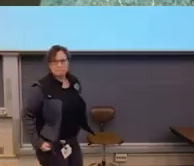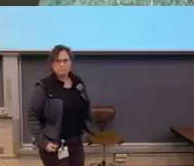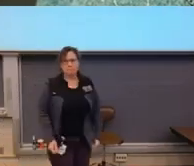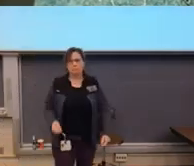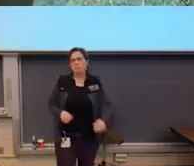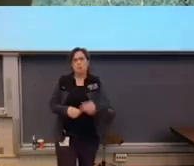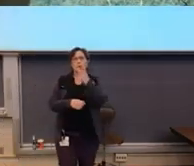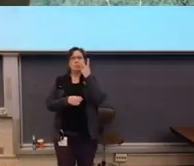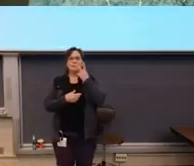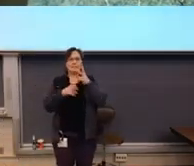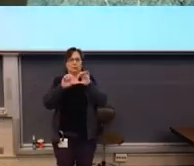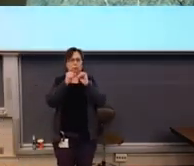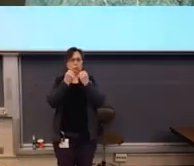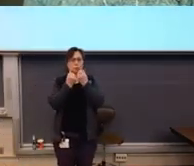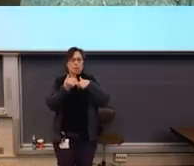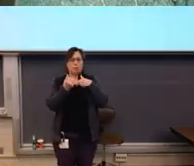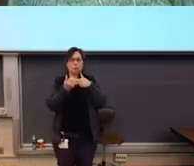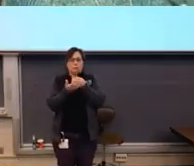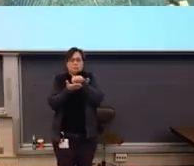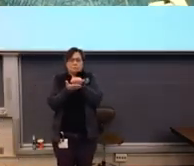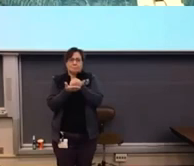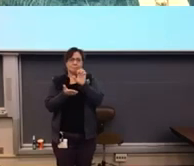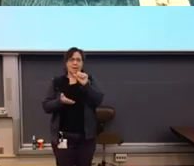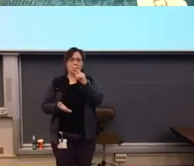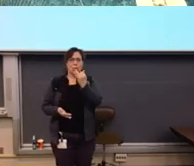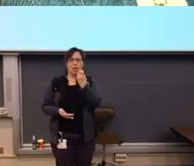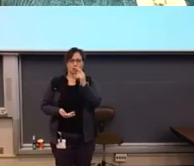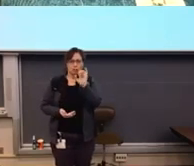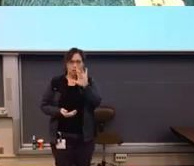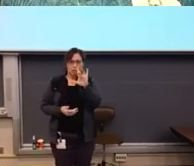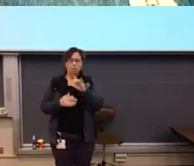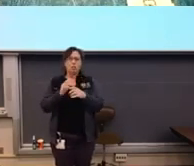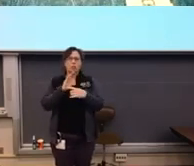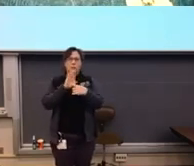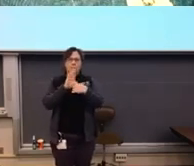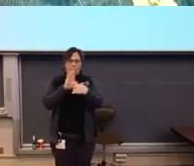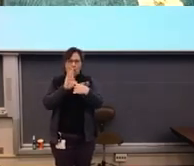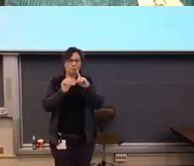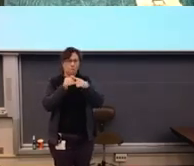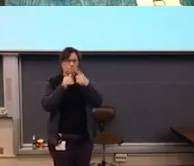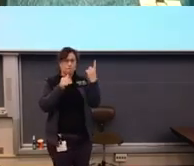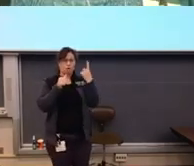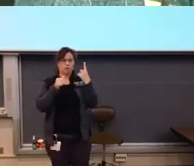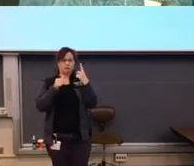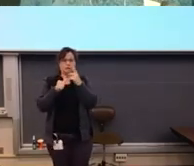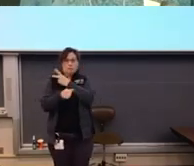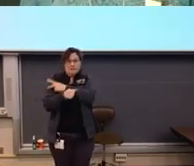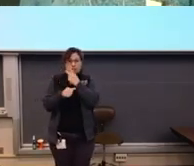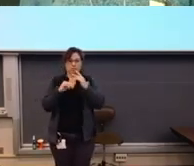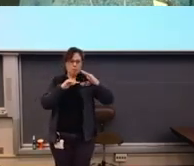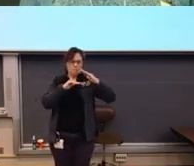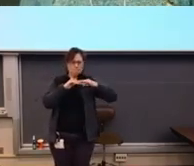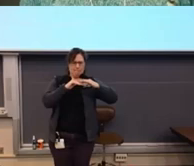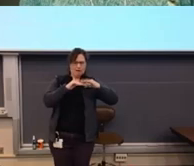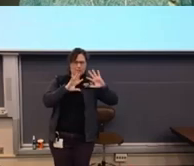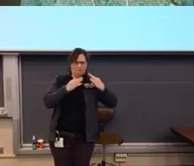socio-ecological model for patients and families, the first one being of the patient and the bottom one being of a family